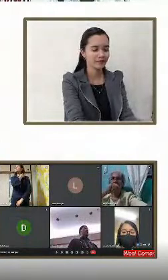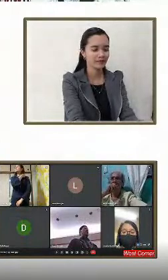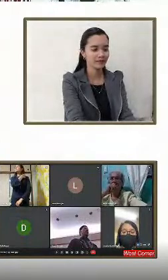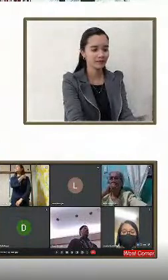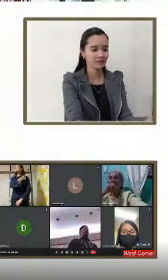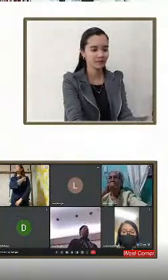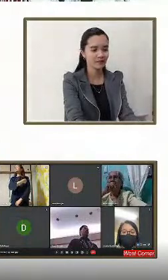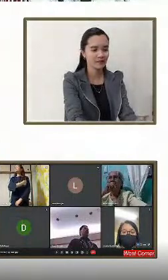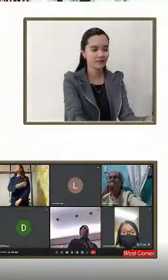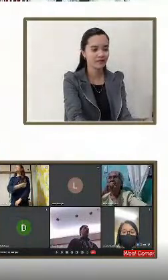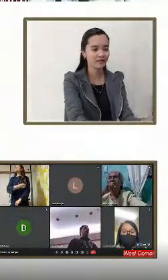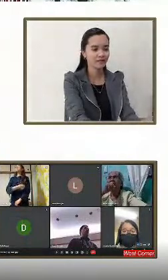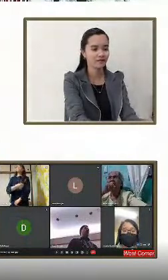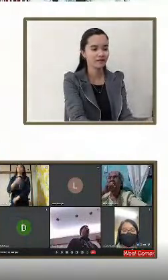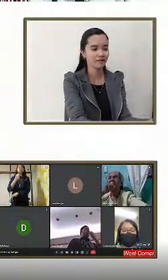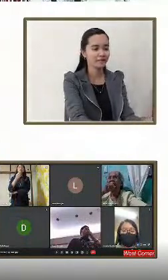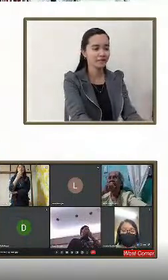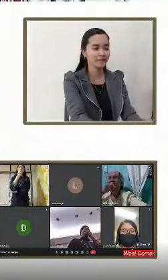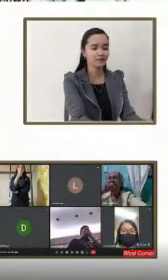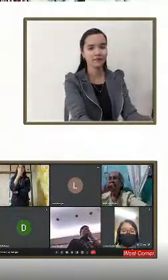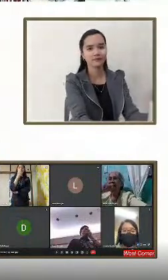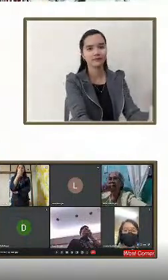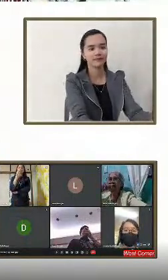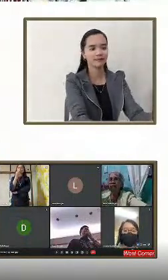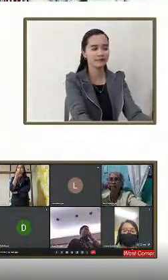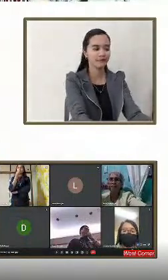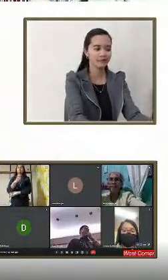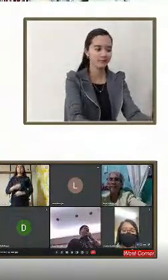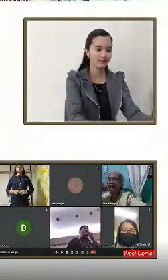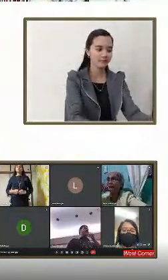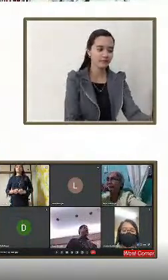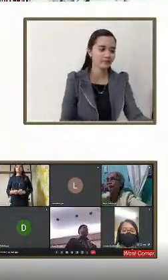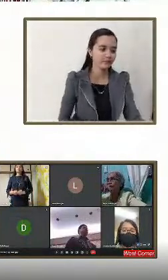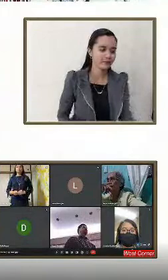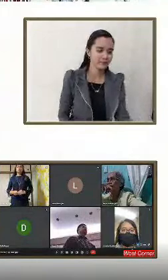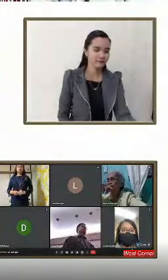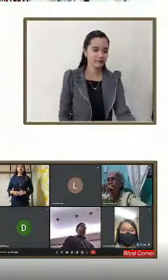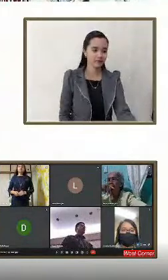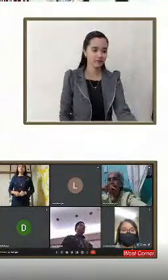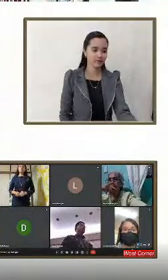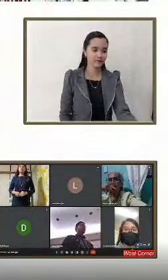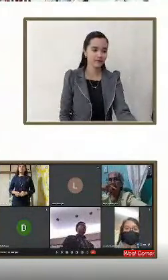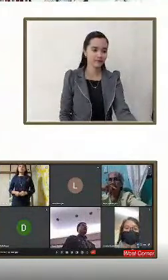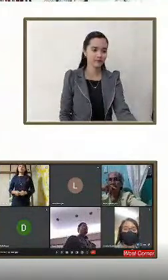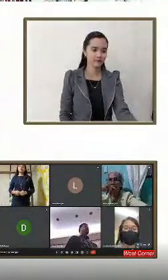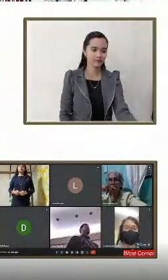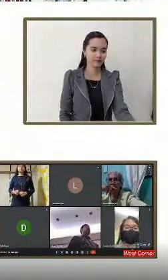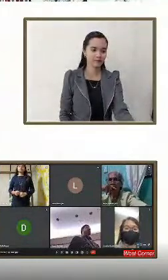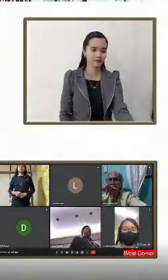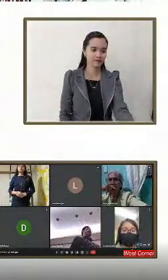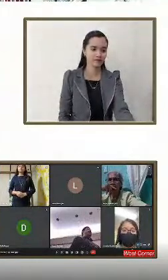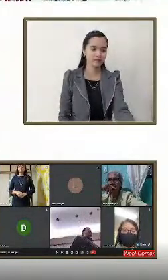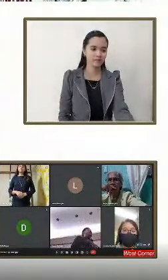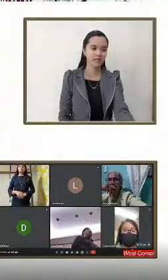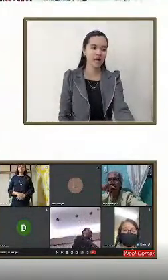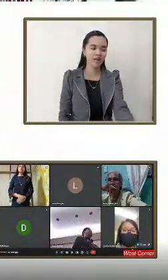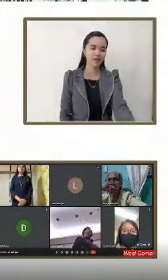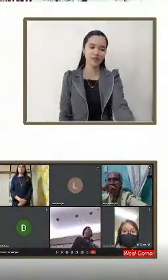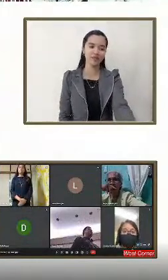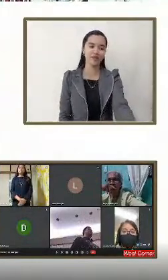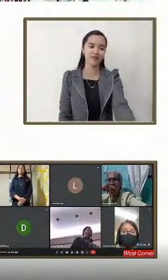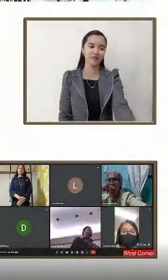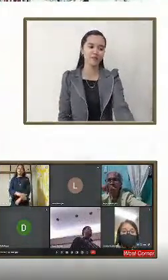please. Let's sing a song, Count Your Blessings. Are you ready to sing? Amen. On the first stanza, everybody